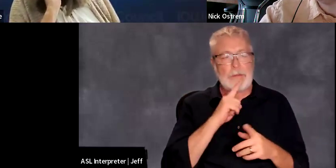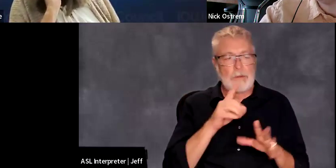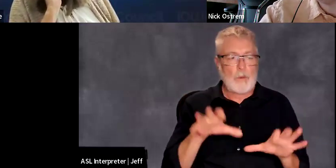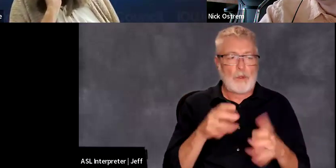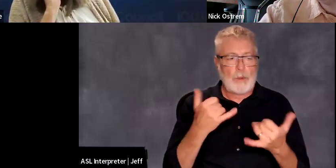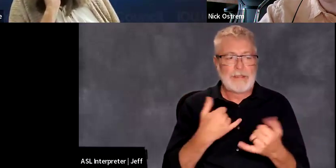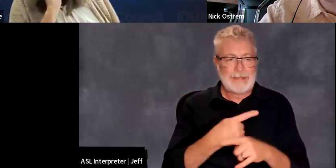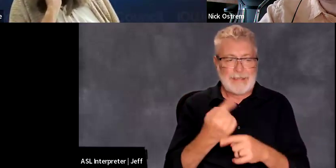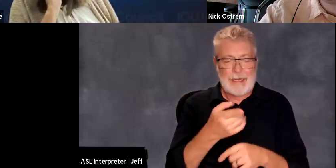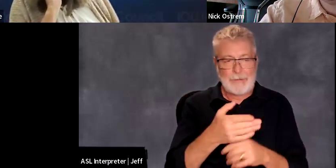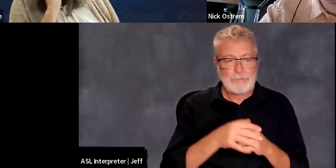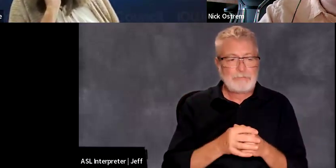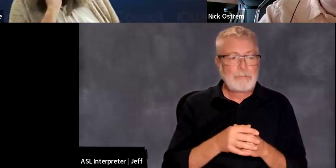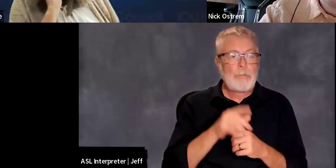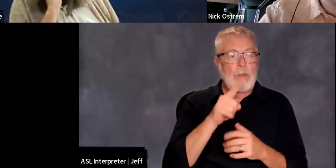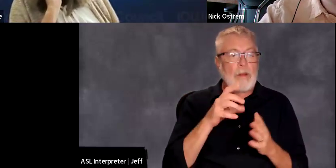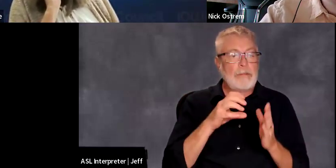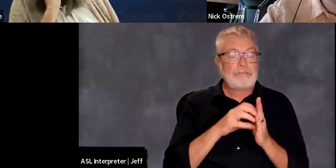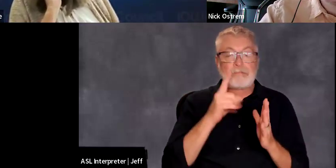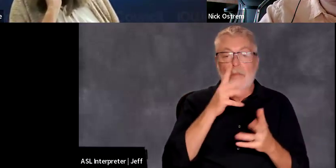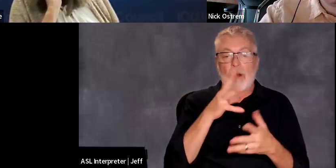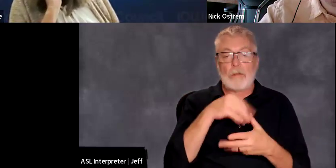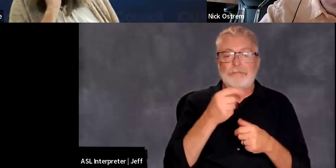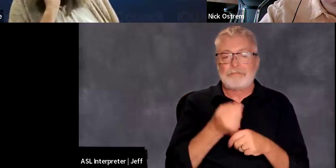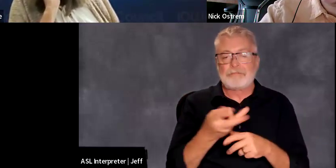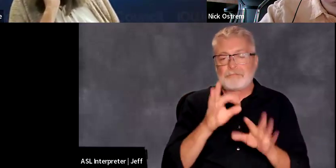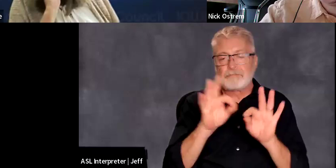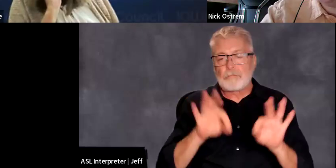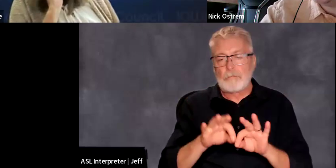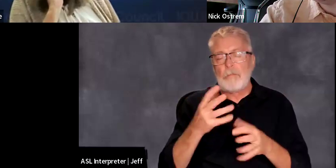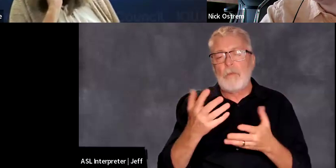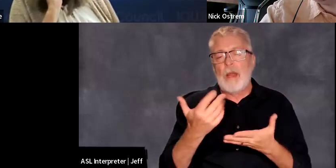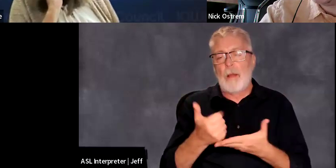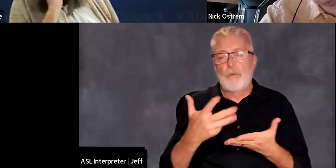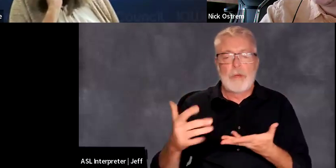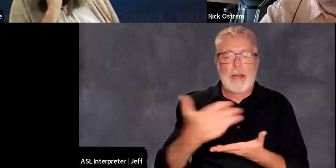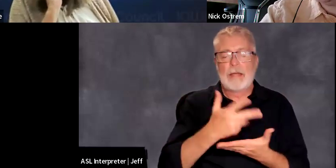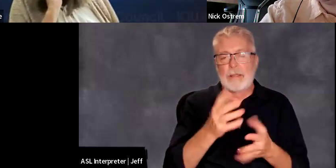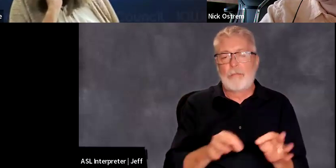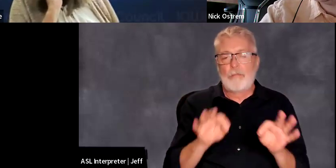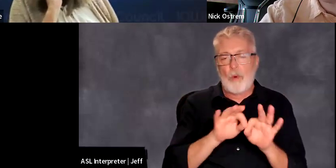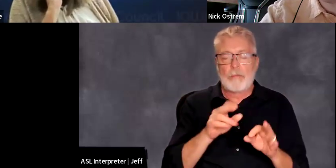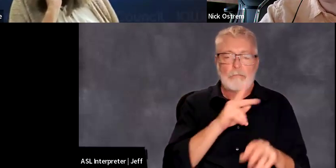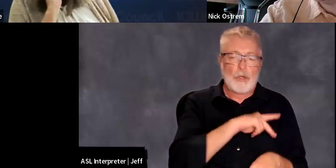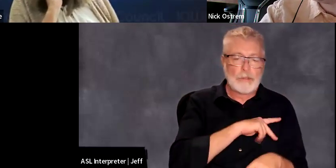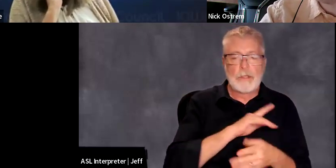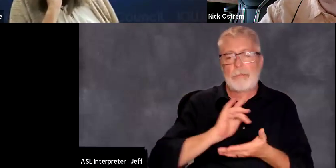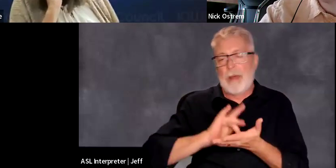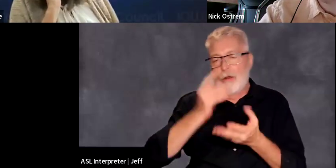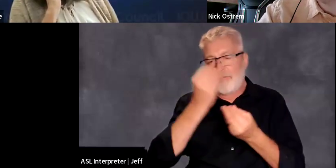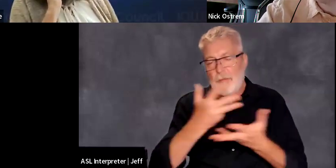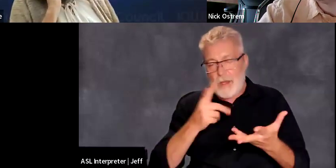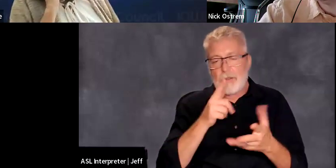today. So this section includes several forms to help you put together important personal and medical information that can be used in case of